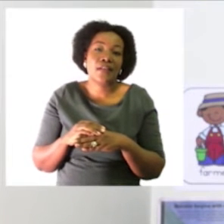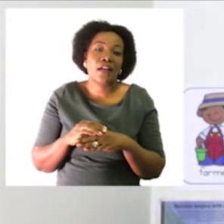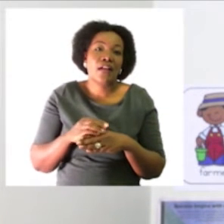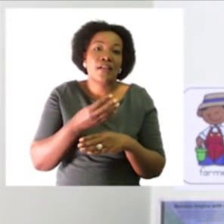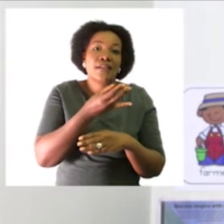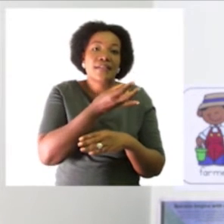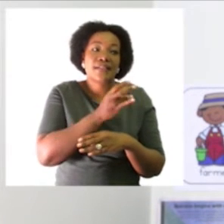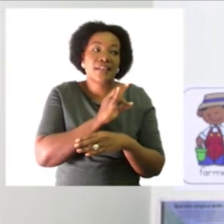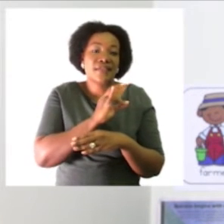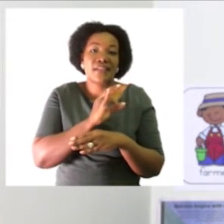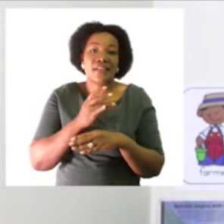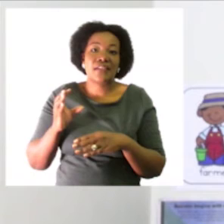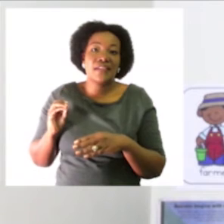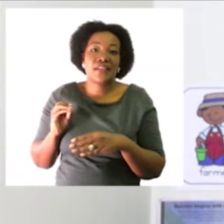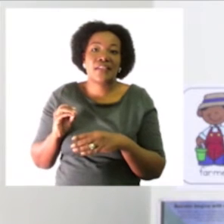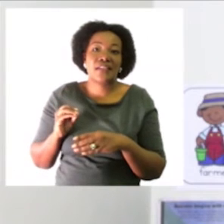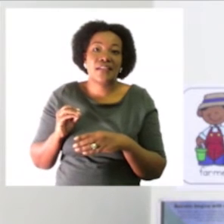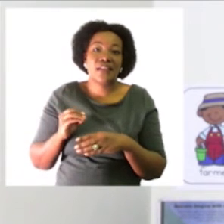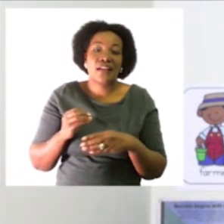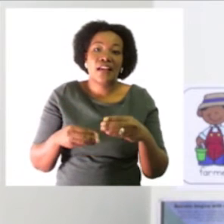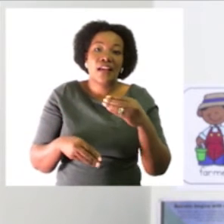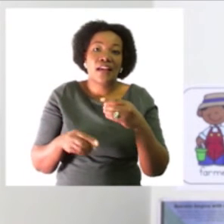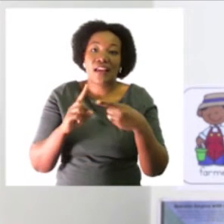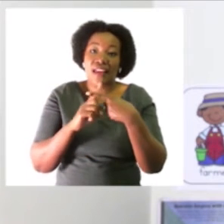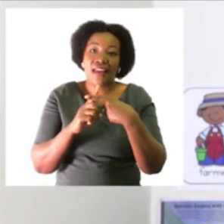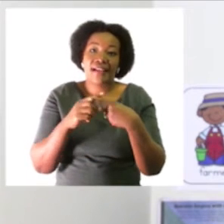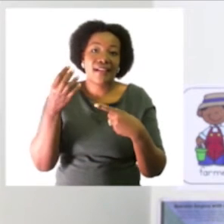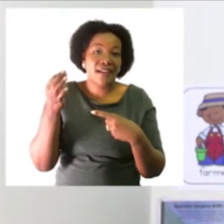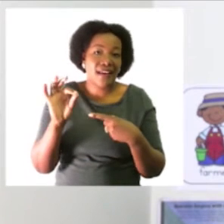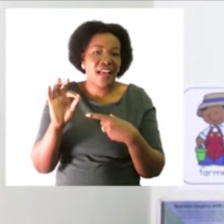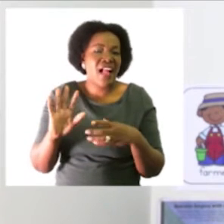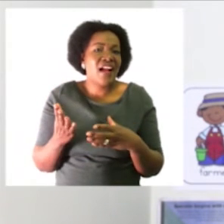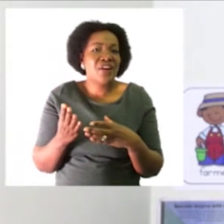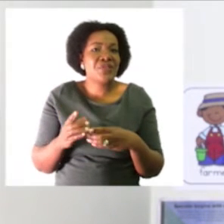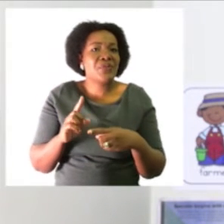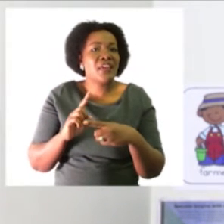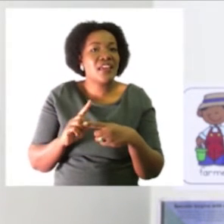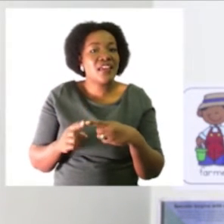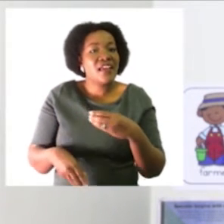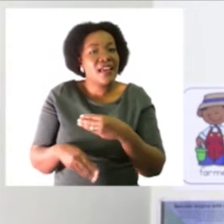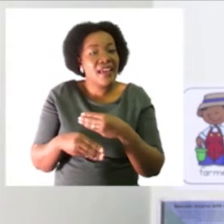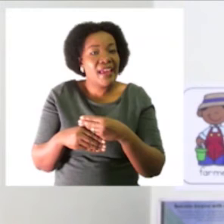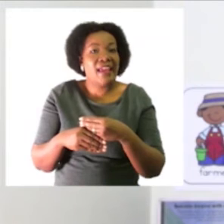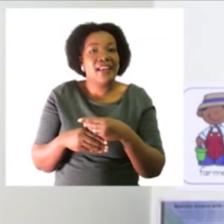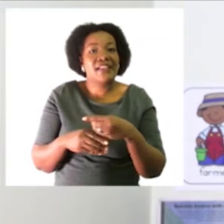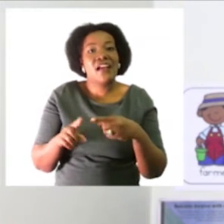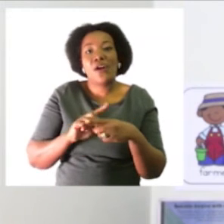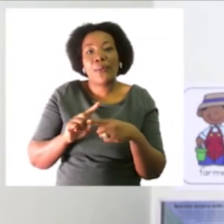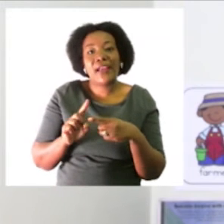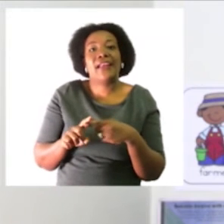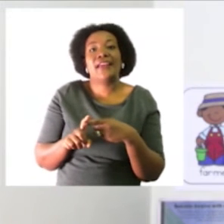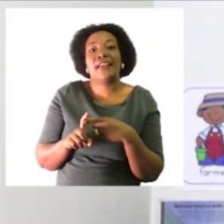70 plus a 9. How can we add up quickly without making any sticks or counting on